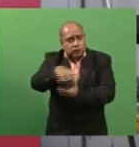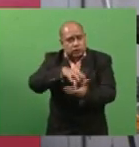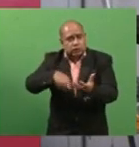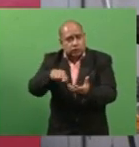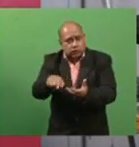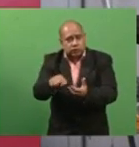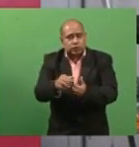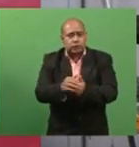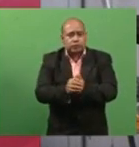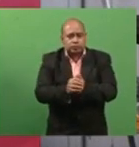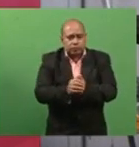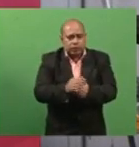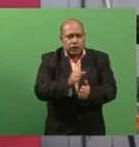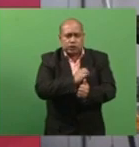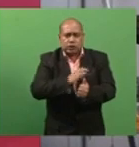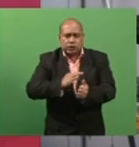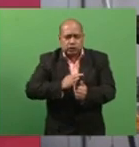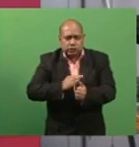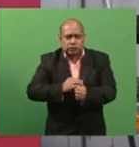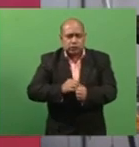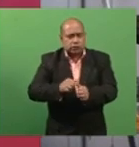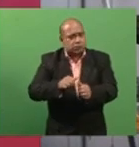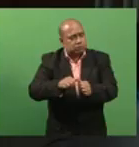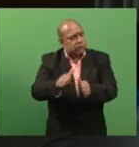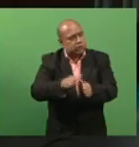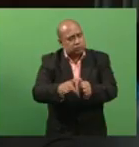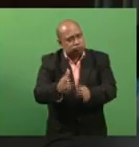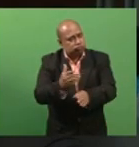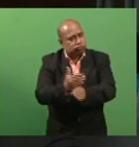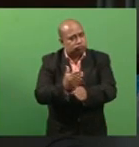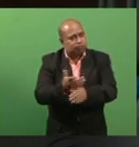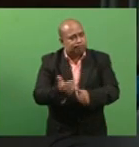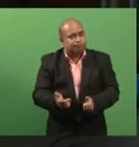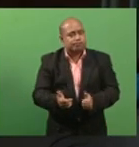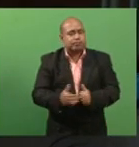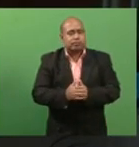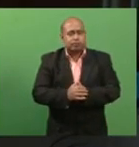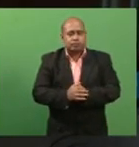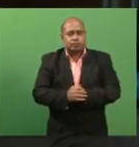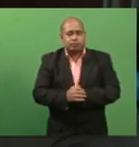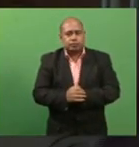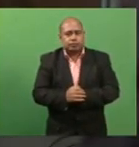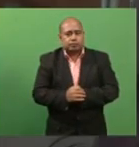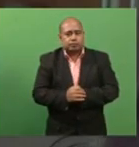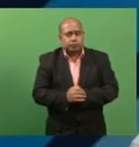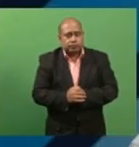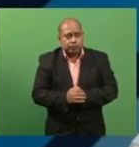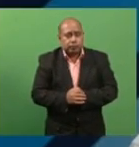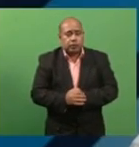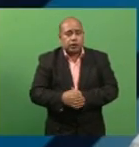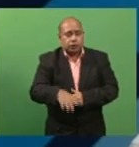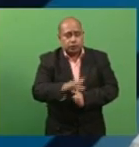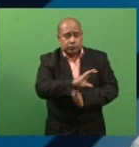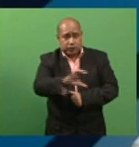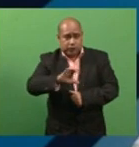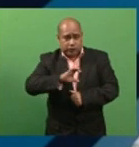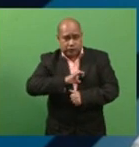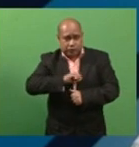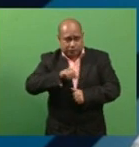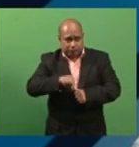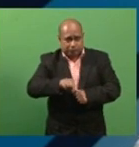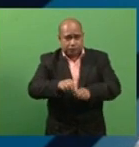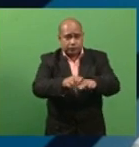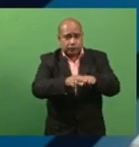better than a political stunt. Simpson maintains they will do all they can to ensure their staff